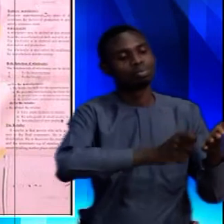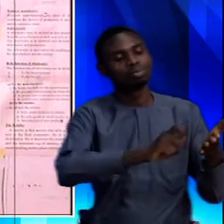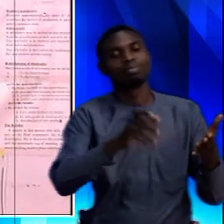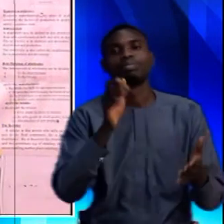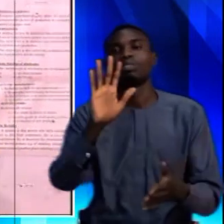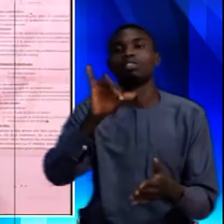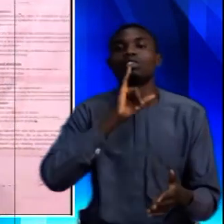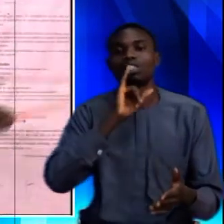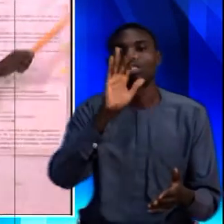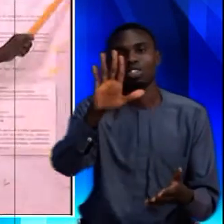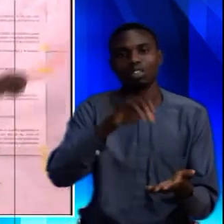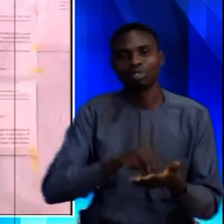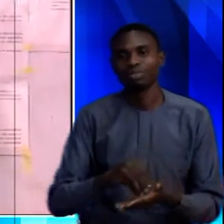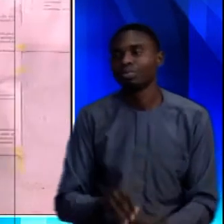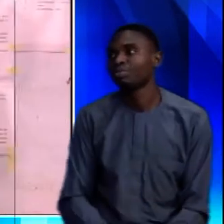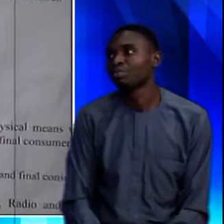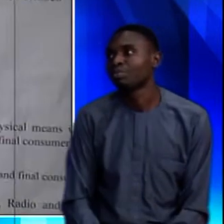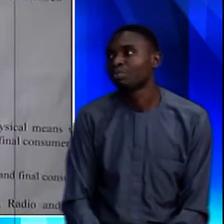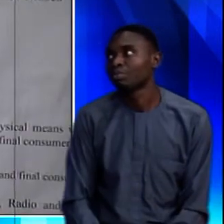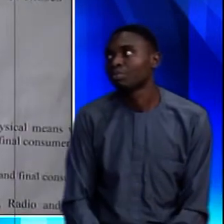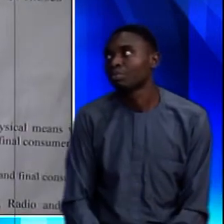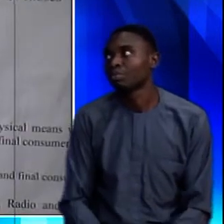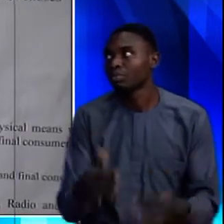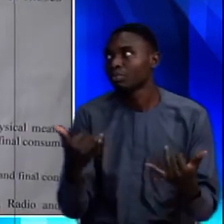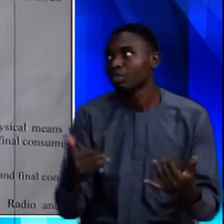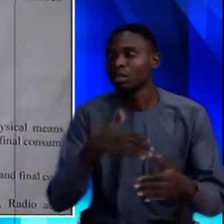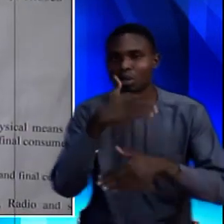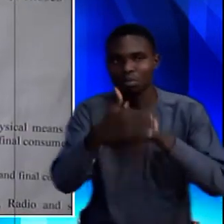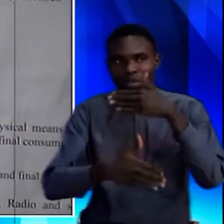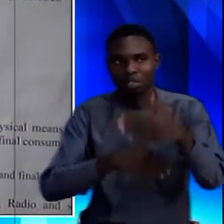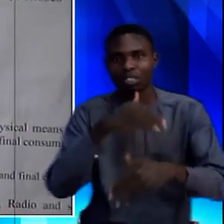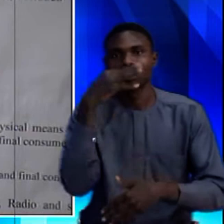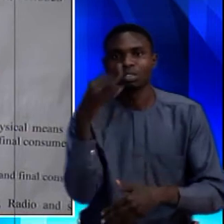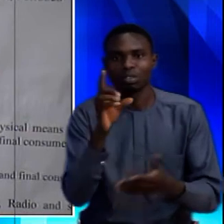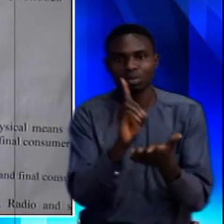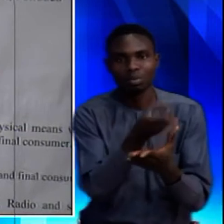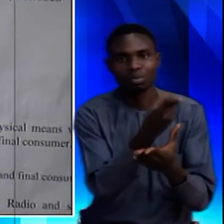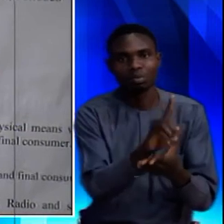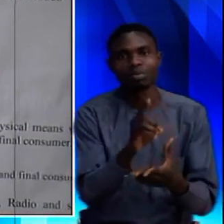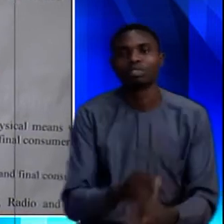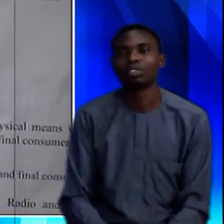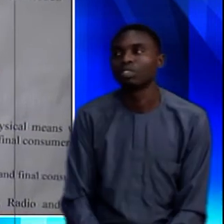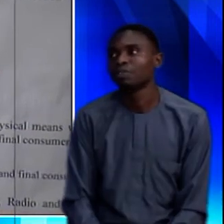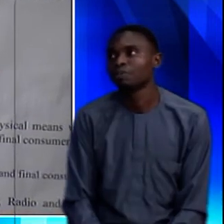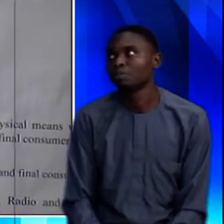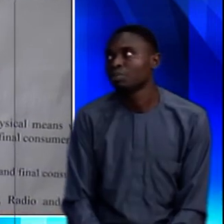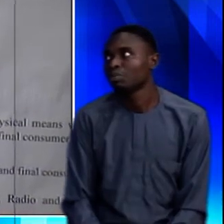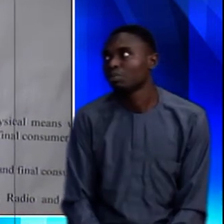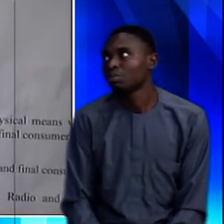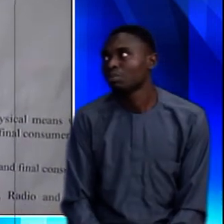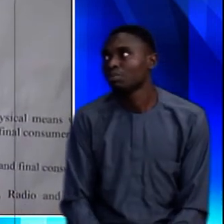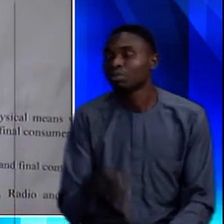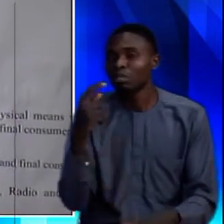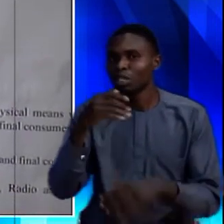together? Fine. Then there's something they call process of distribution. The process of distribution of